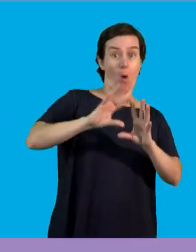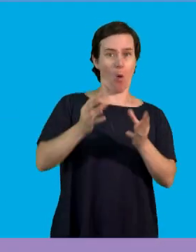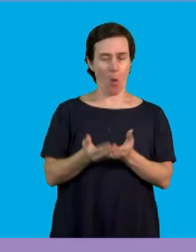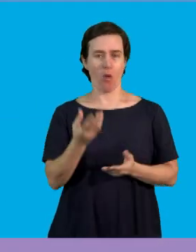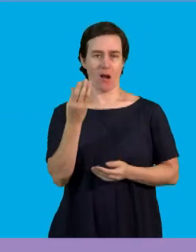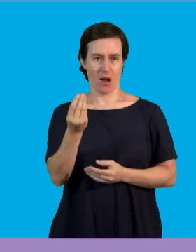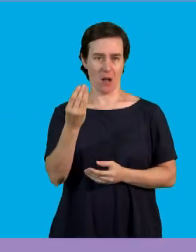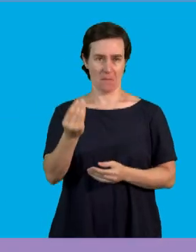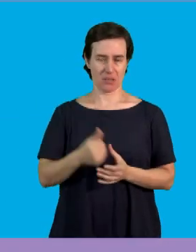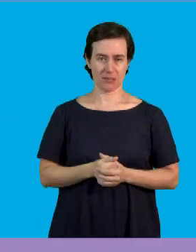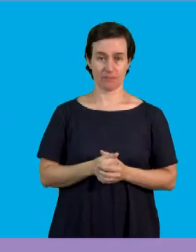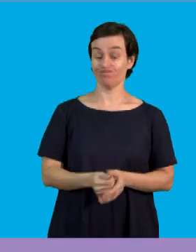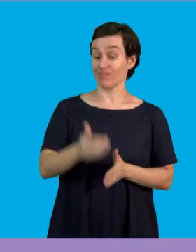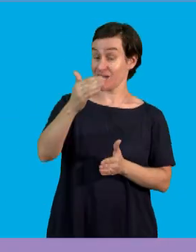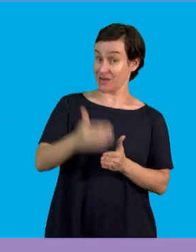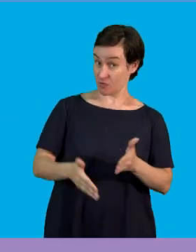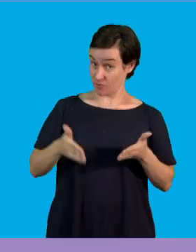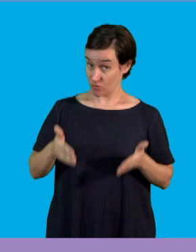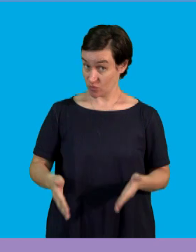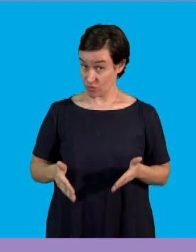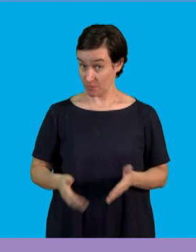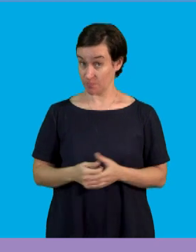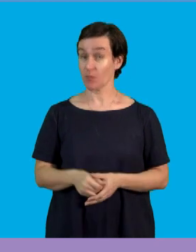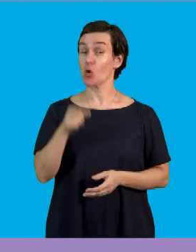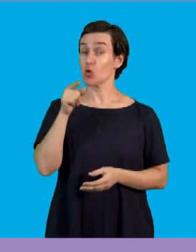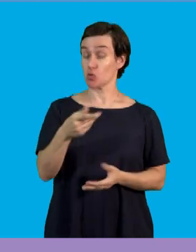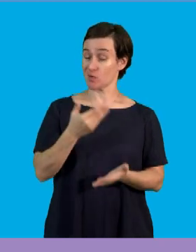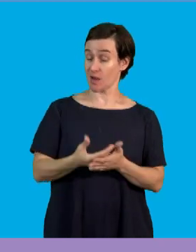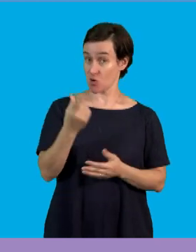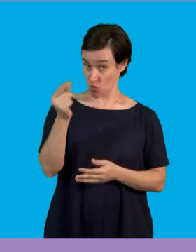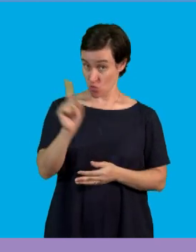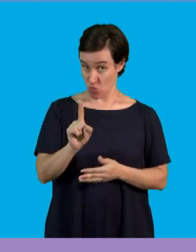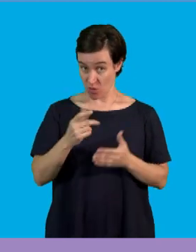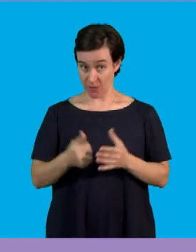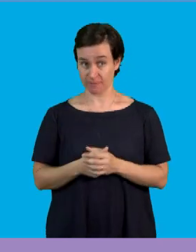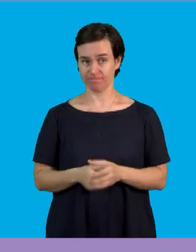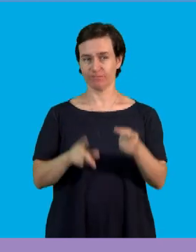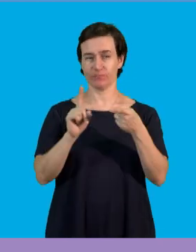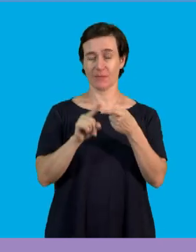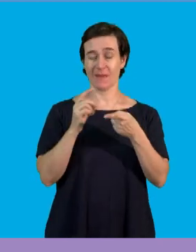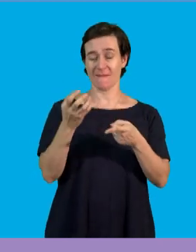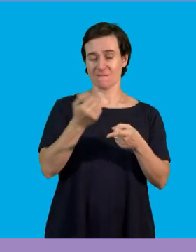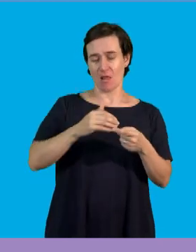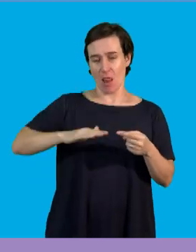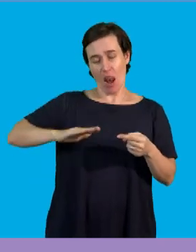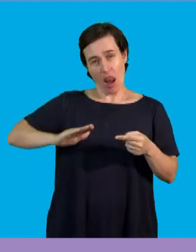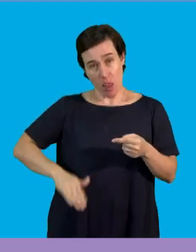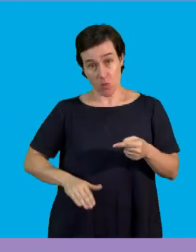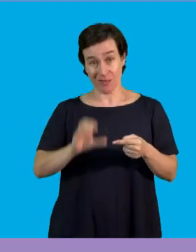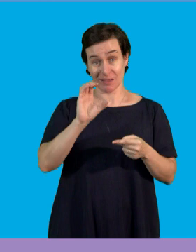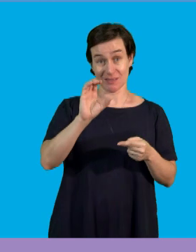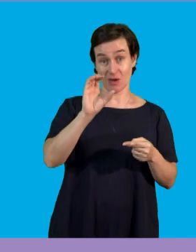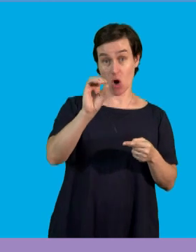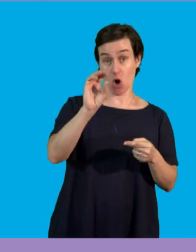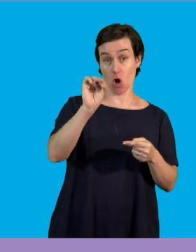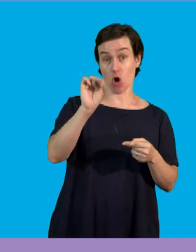let's look at the lesson objectives for this lesson. By the end of this lesson, you will be able to find the lowest common multiple, which